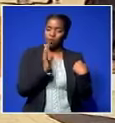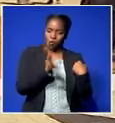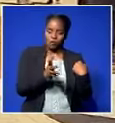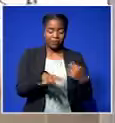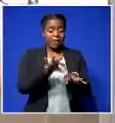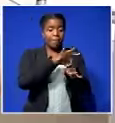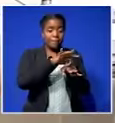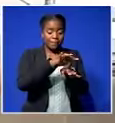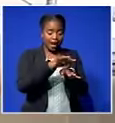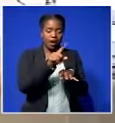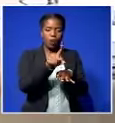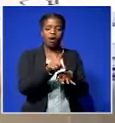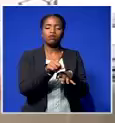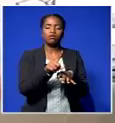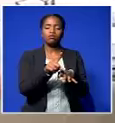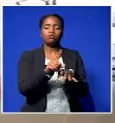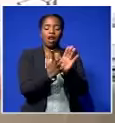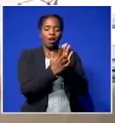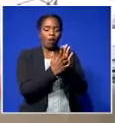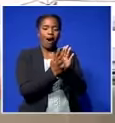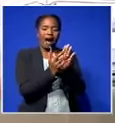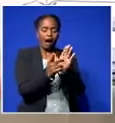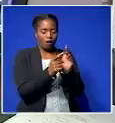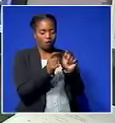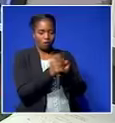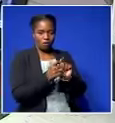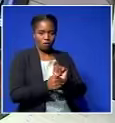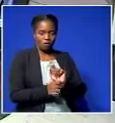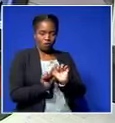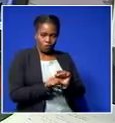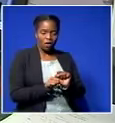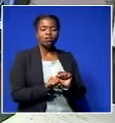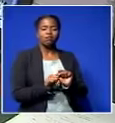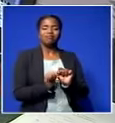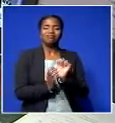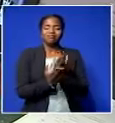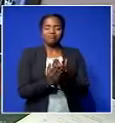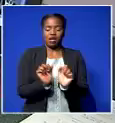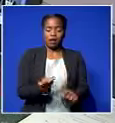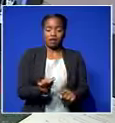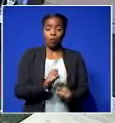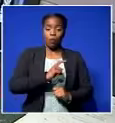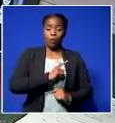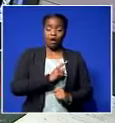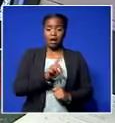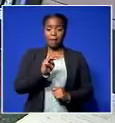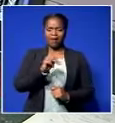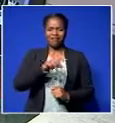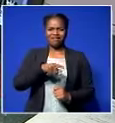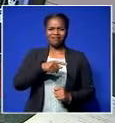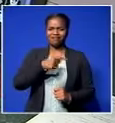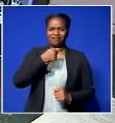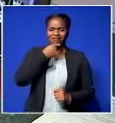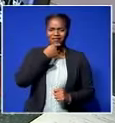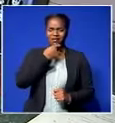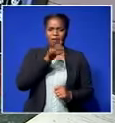by amendments to laws governing medical aid funds. Motsoaledi says medical schemes are making money at the